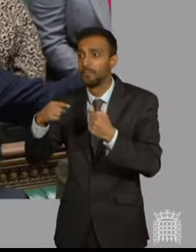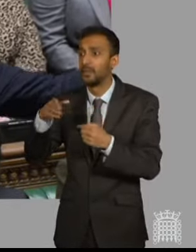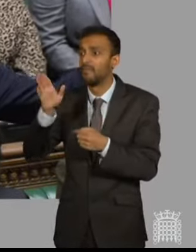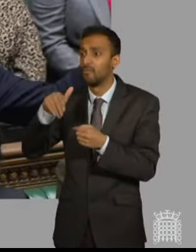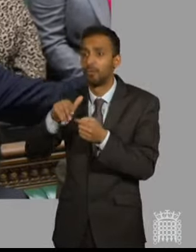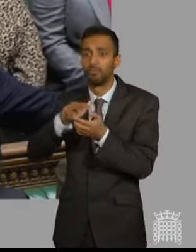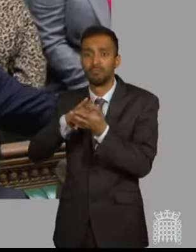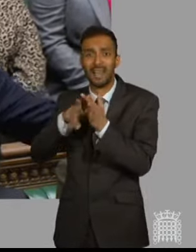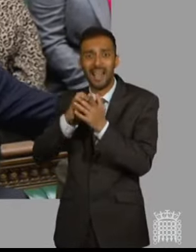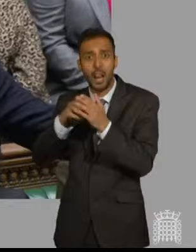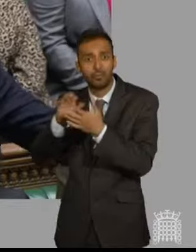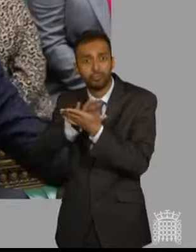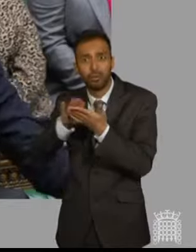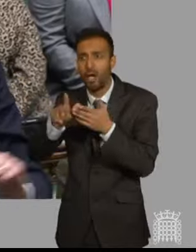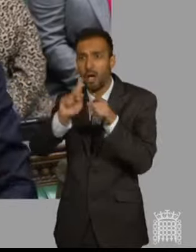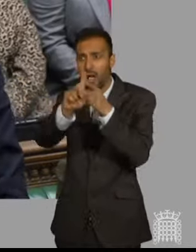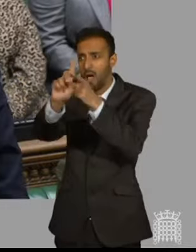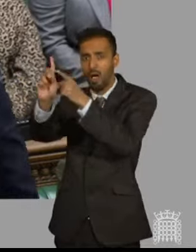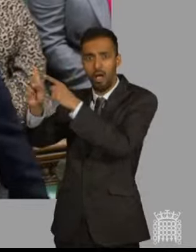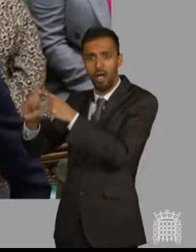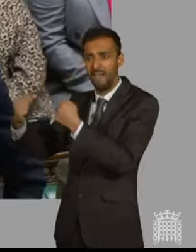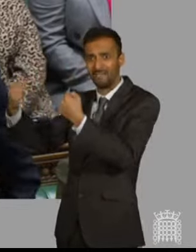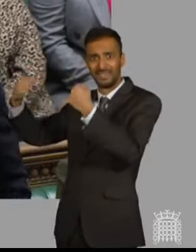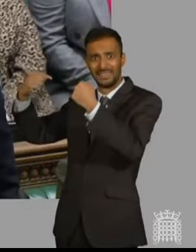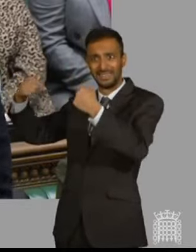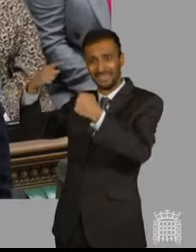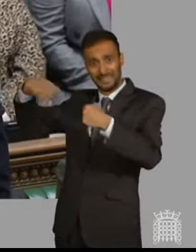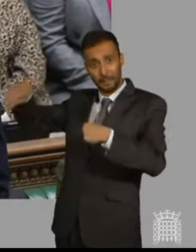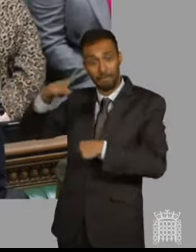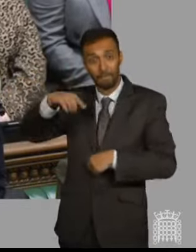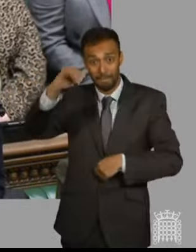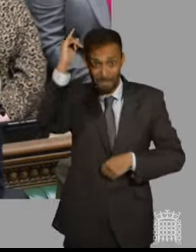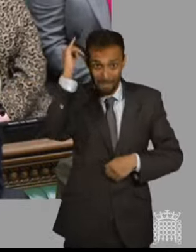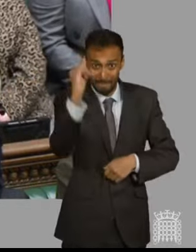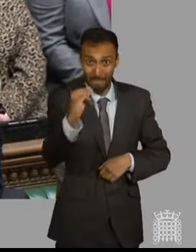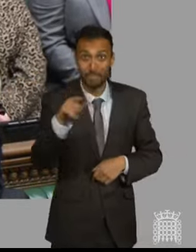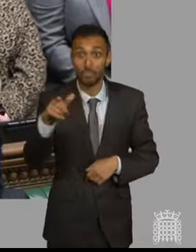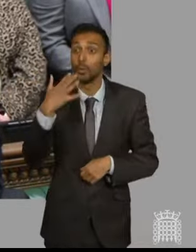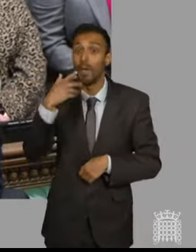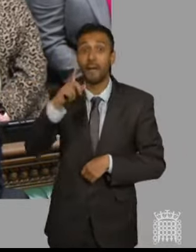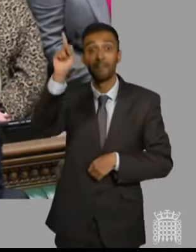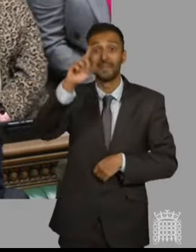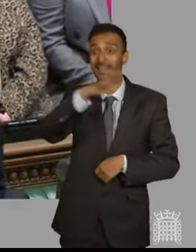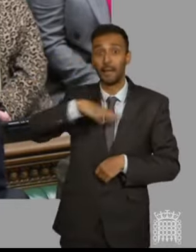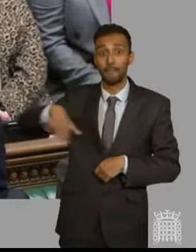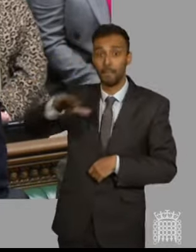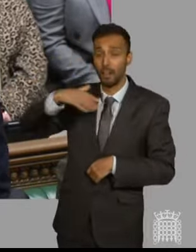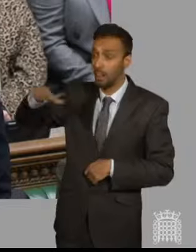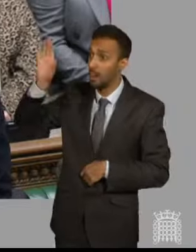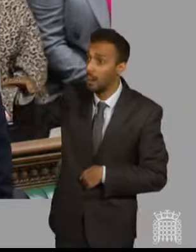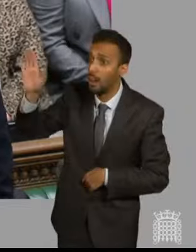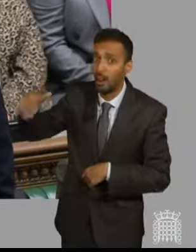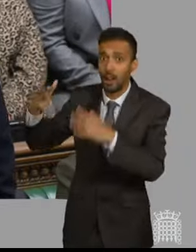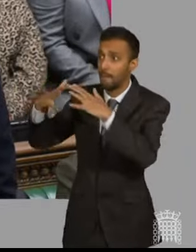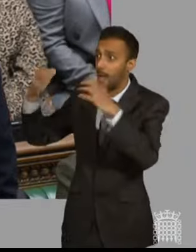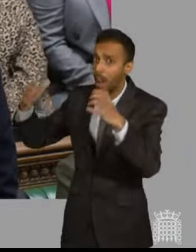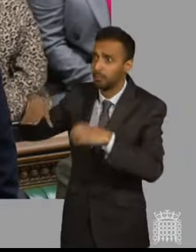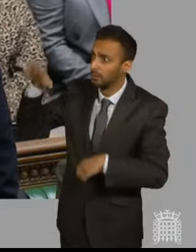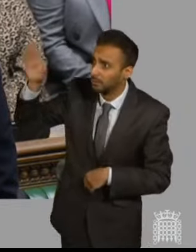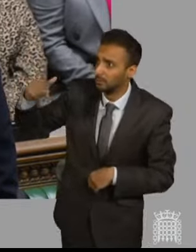come knocking on the doors of this here chamber seeking justice, the government only ever answers when they have